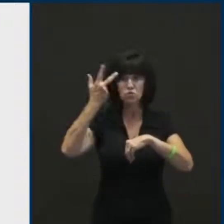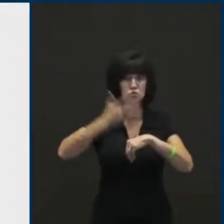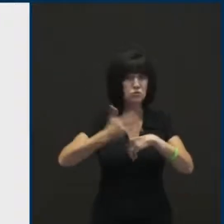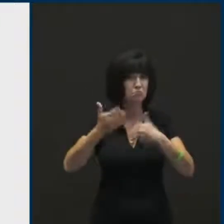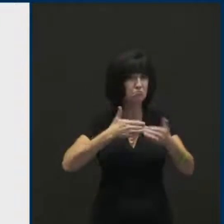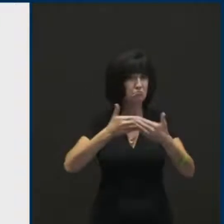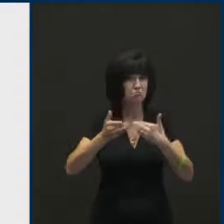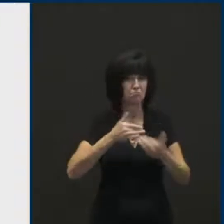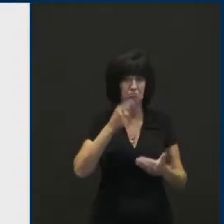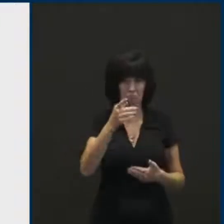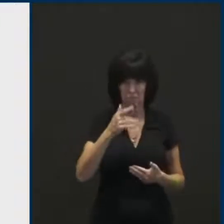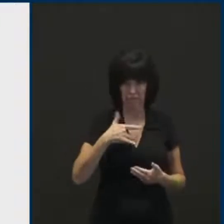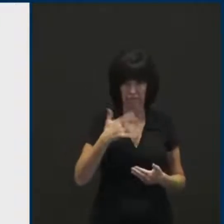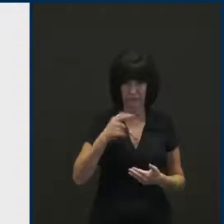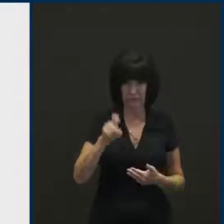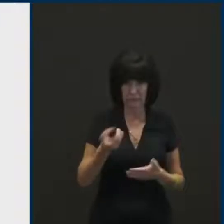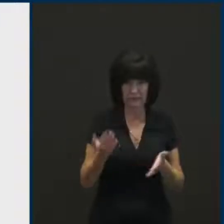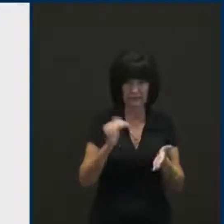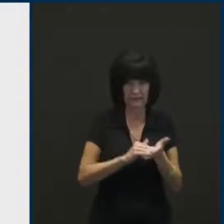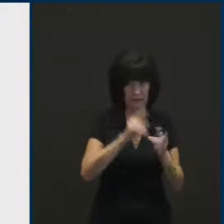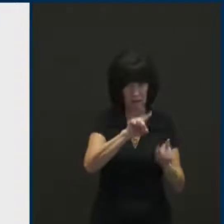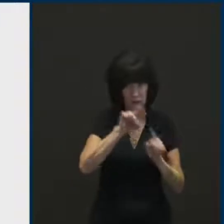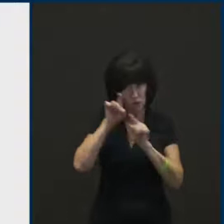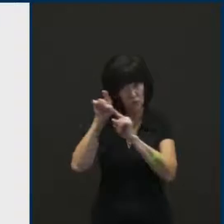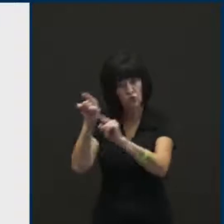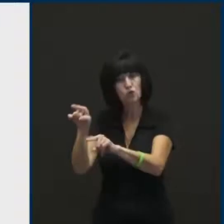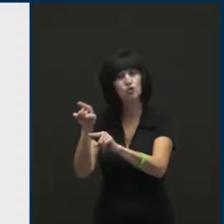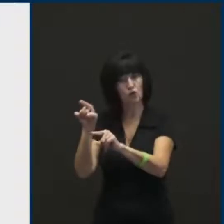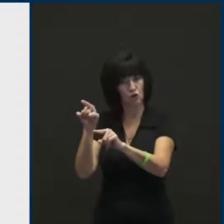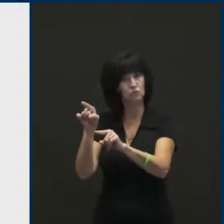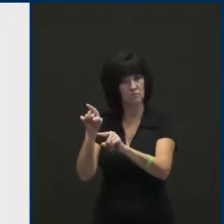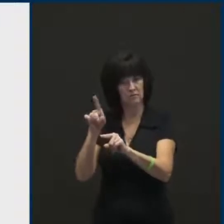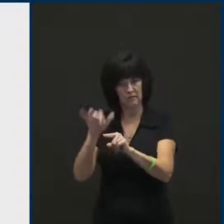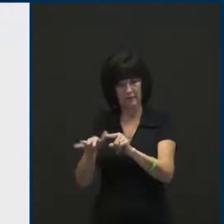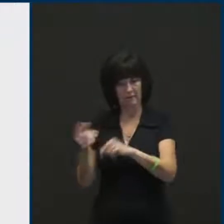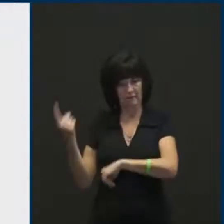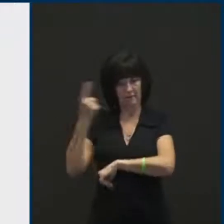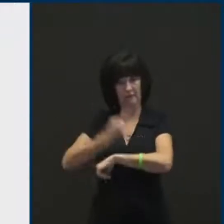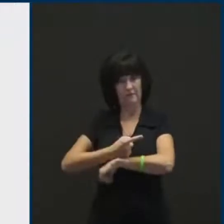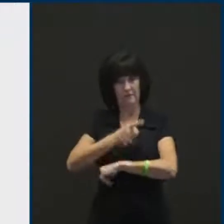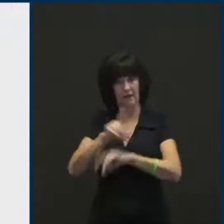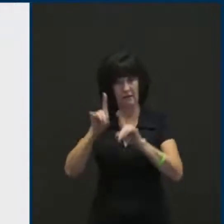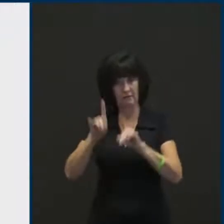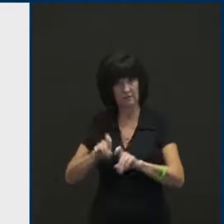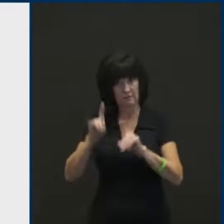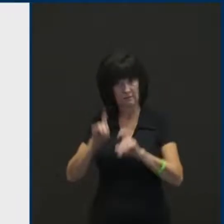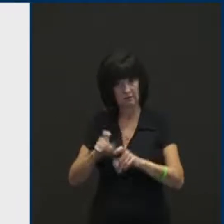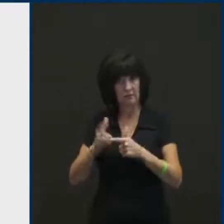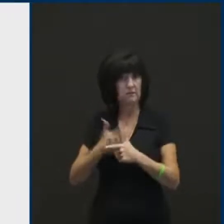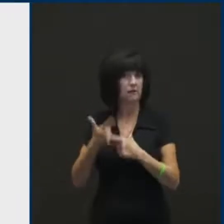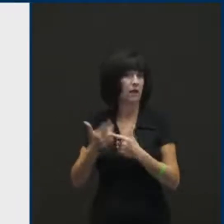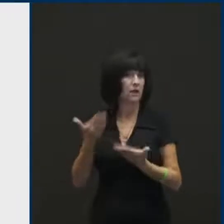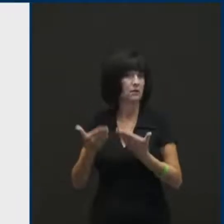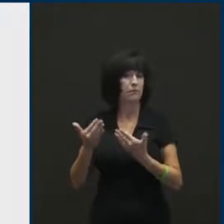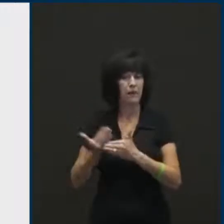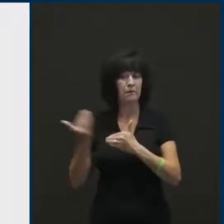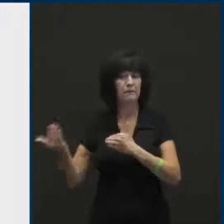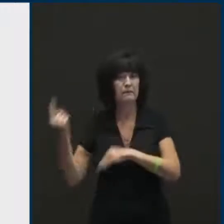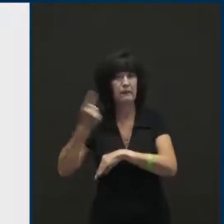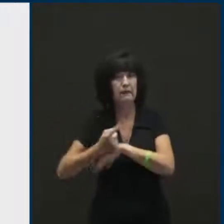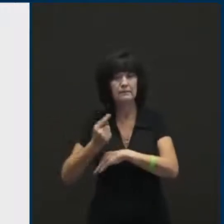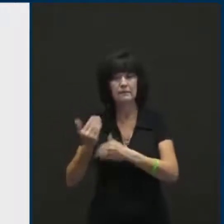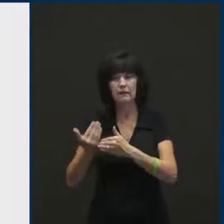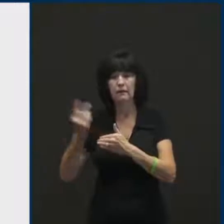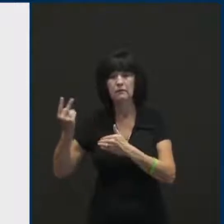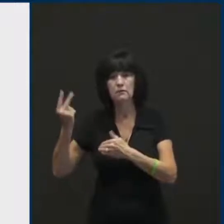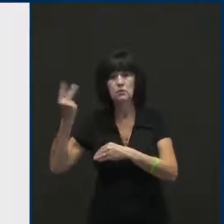Get tested again. You're only as good as the day that you had your last test, because you could go out the next day or just